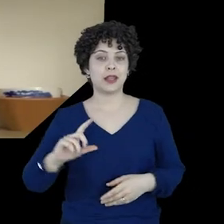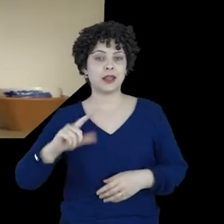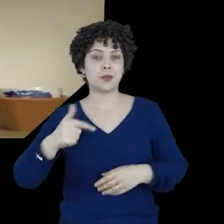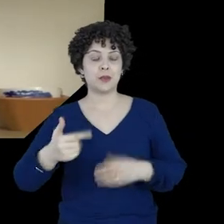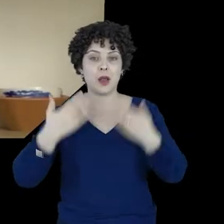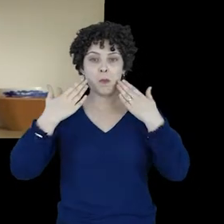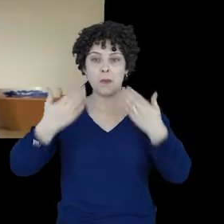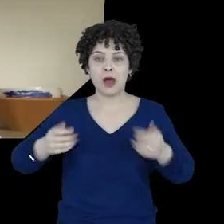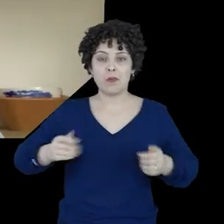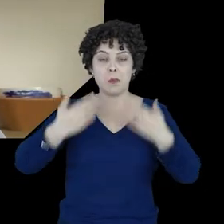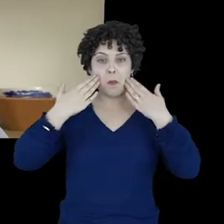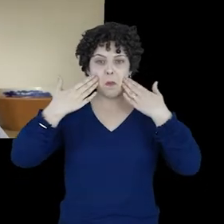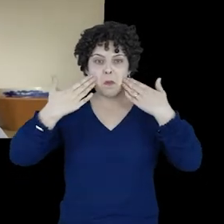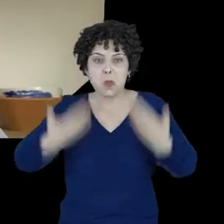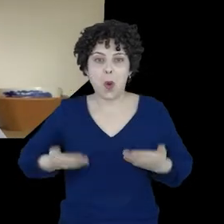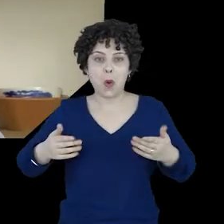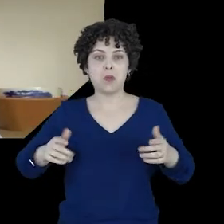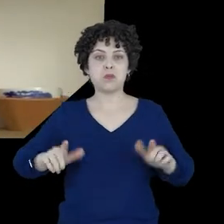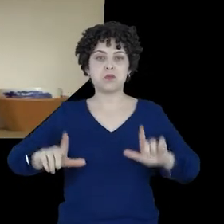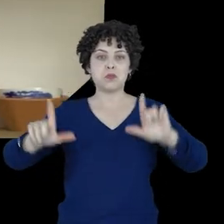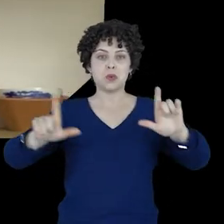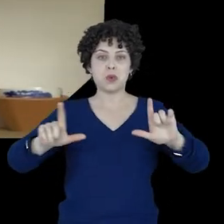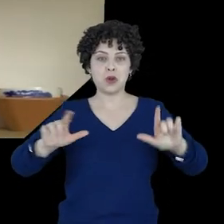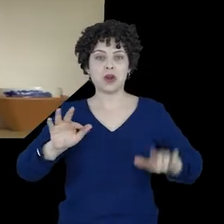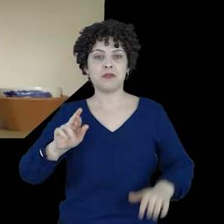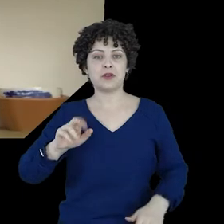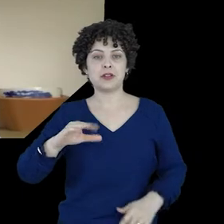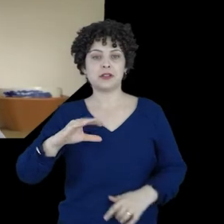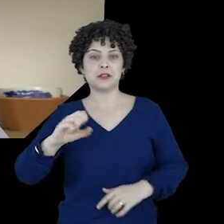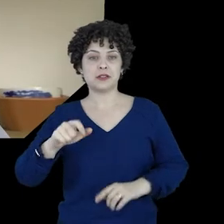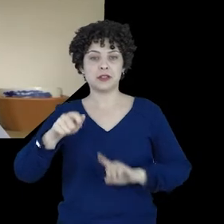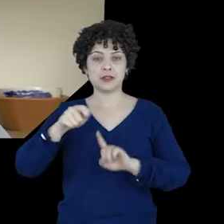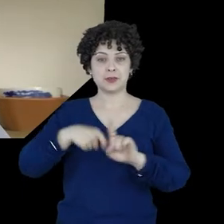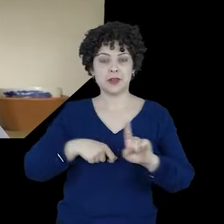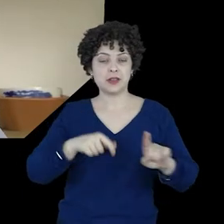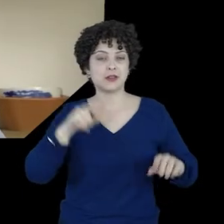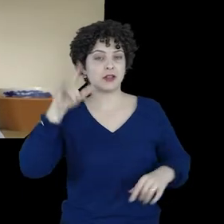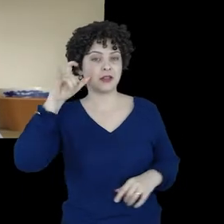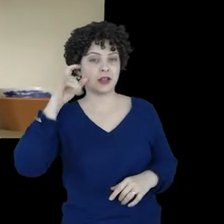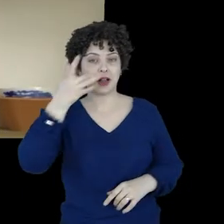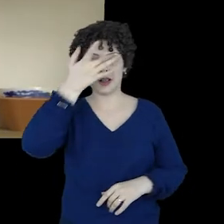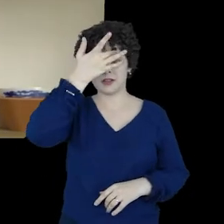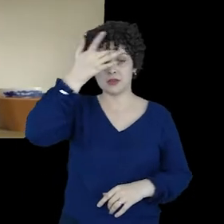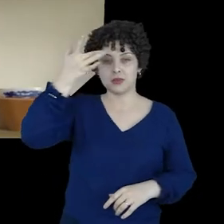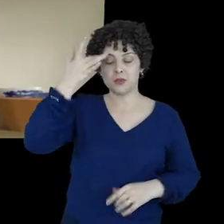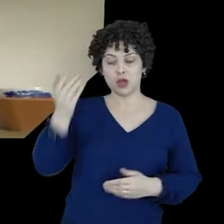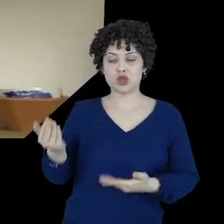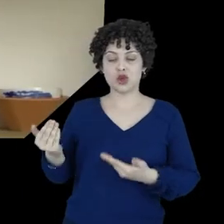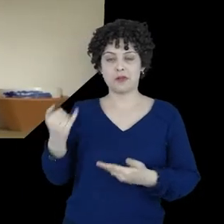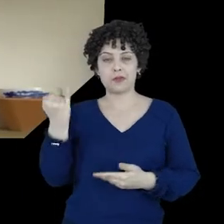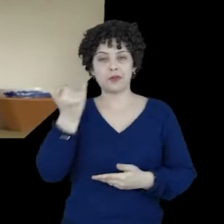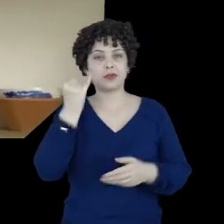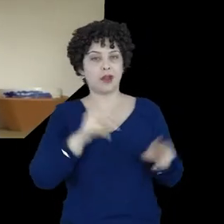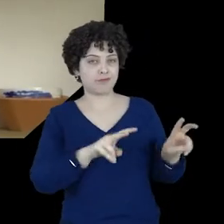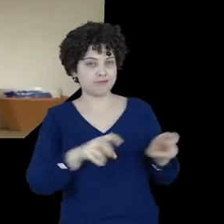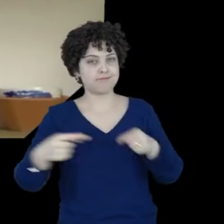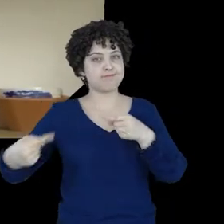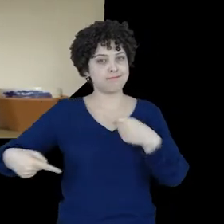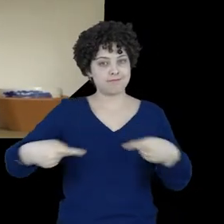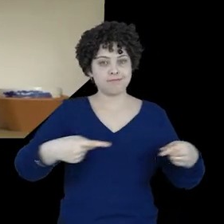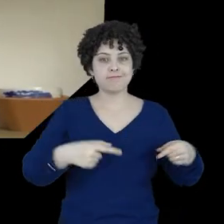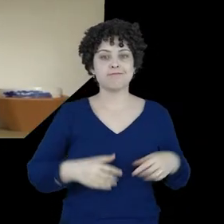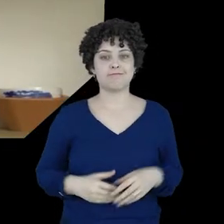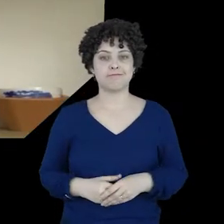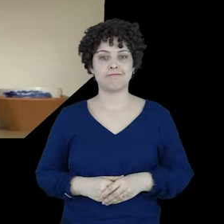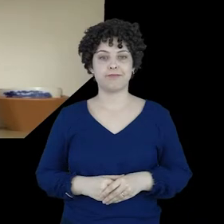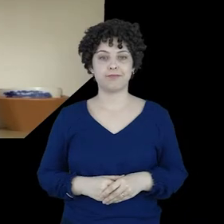month's absolutely wild revelations from Frances Haugen about Instagram and young people's mental health, these are really important to discussions